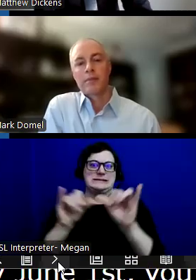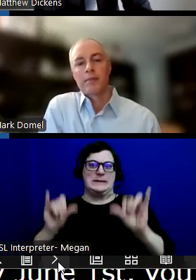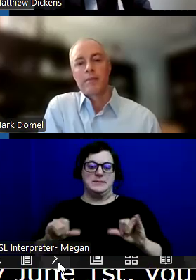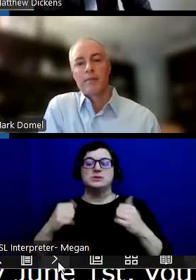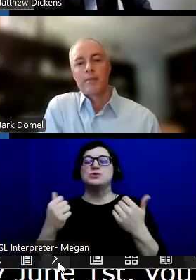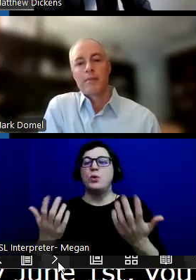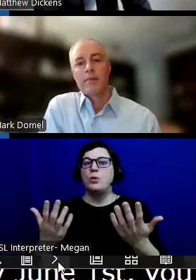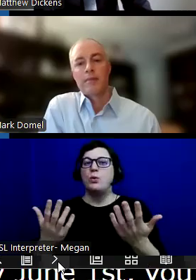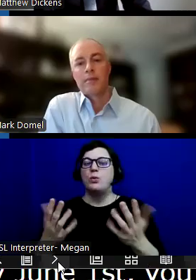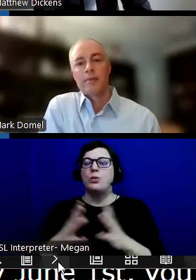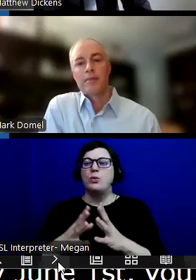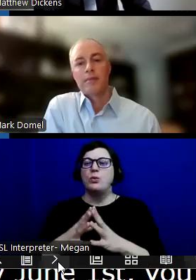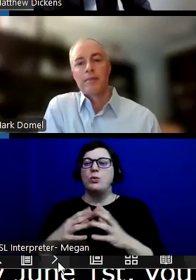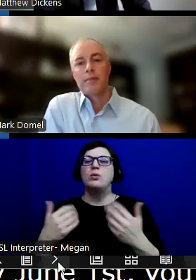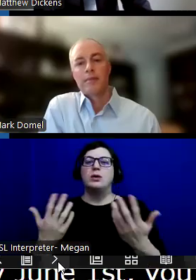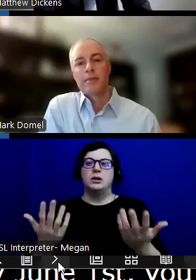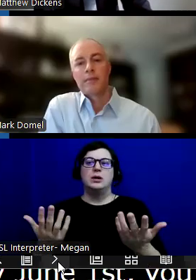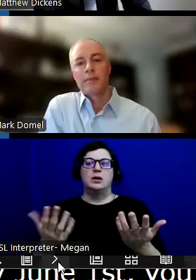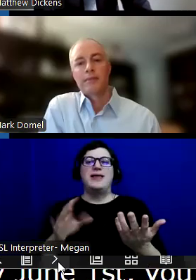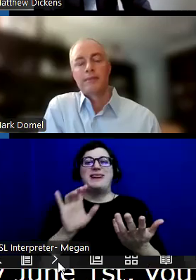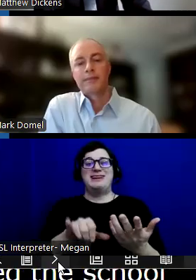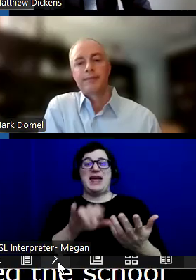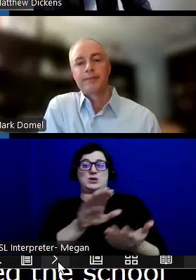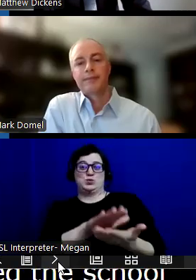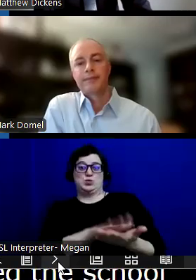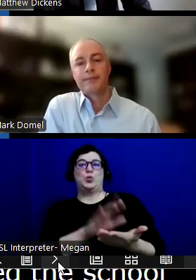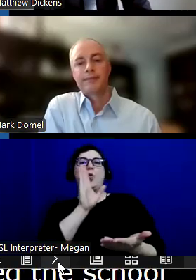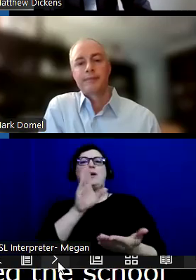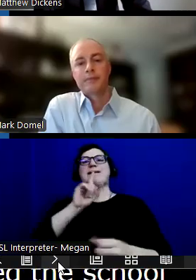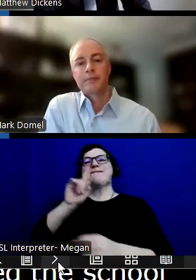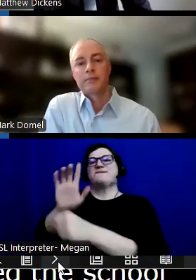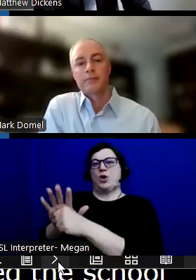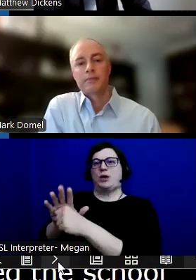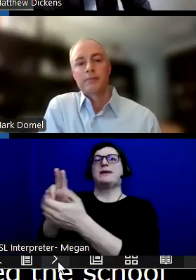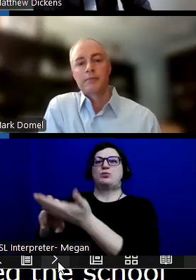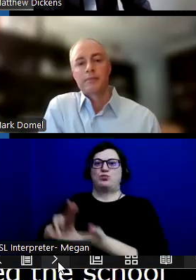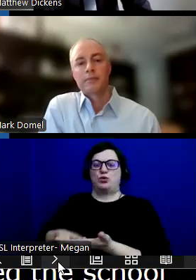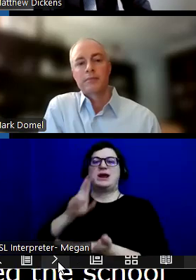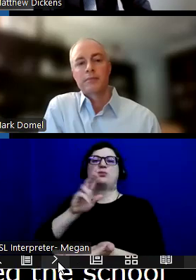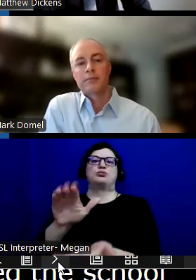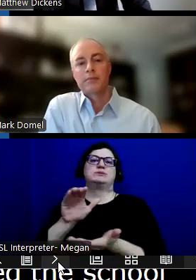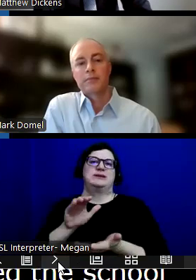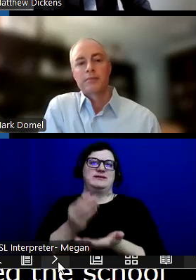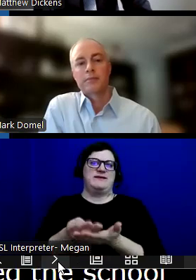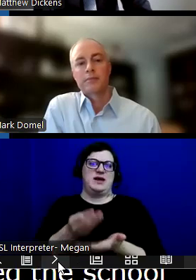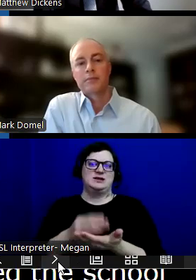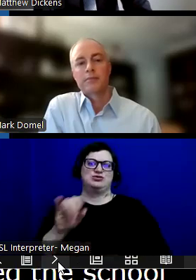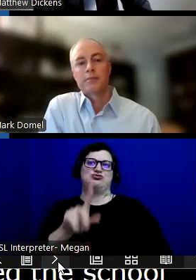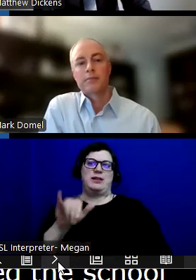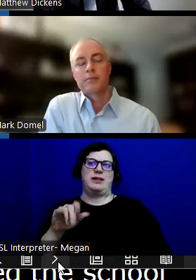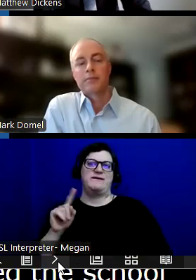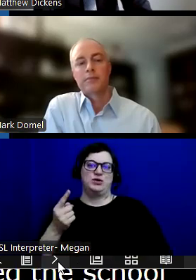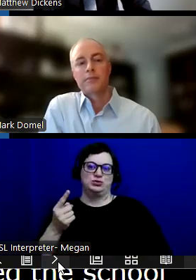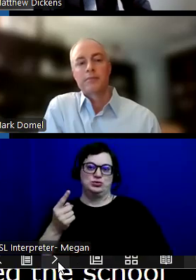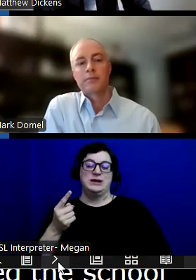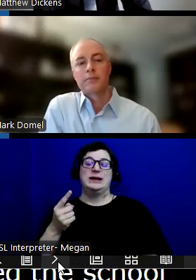that's participating school will confirm your enrollment, and then you'll receive the funds on July 1st.